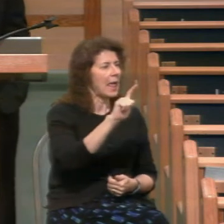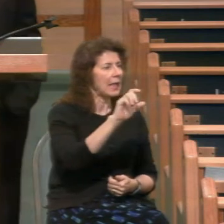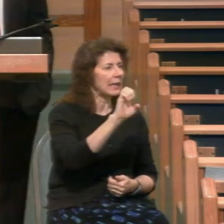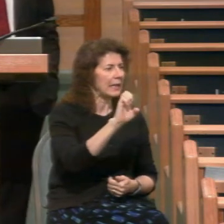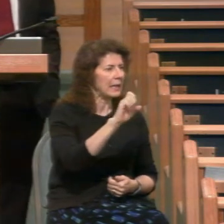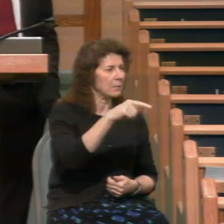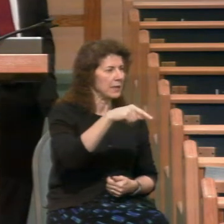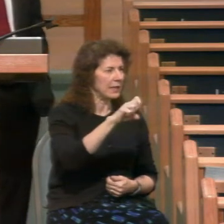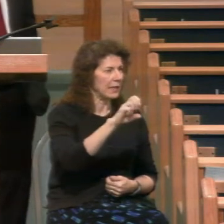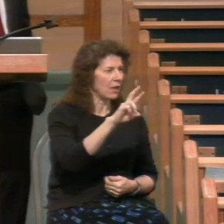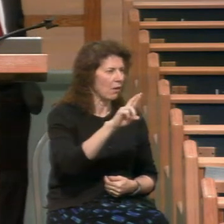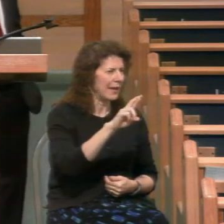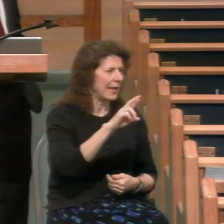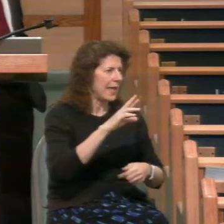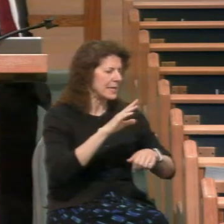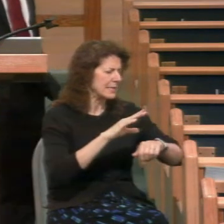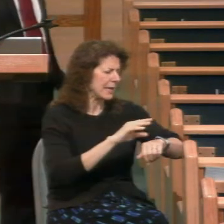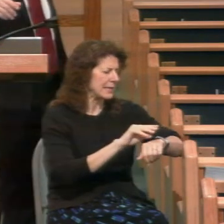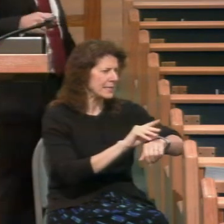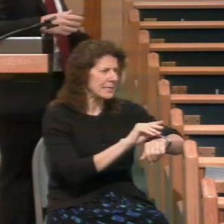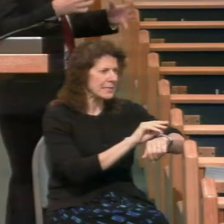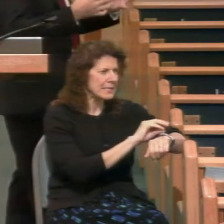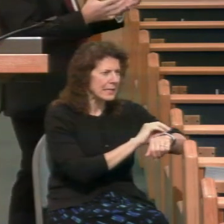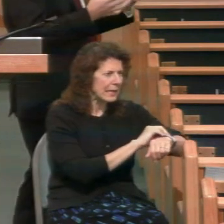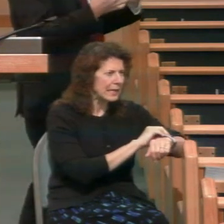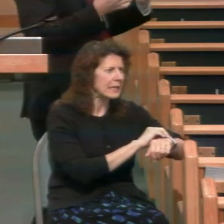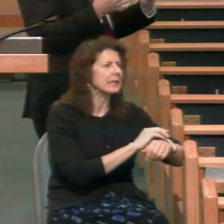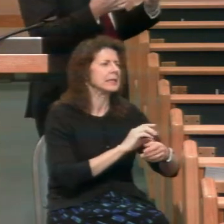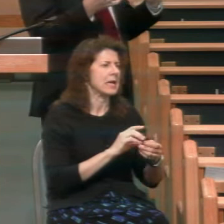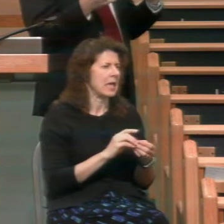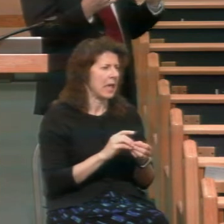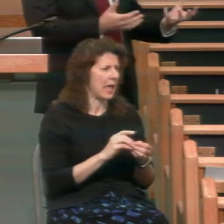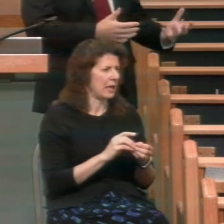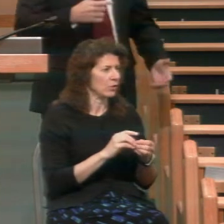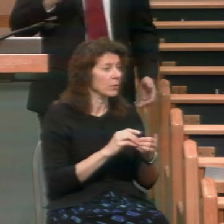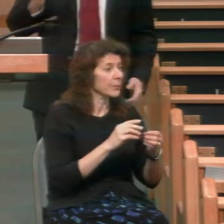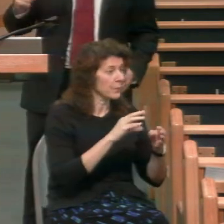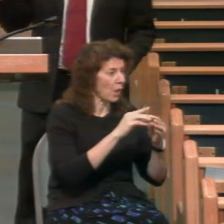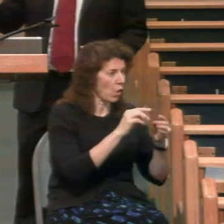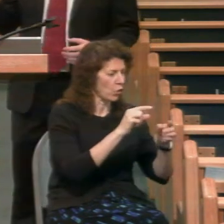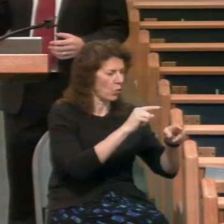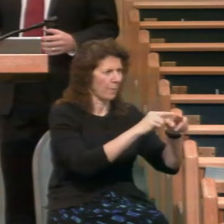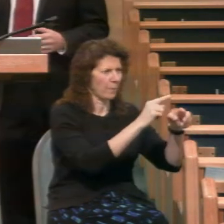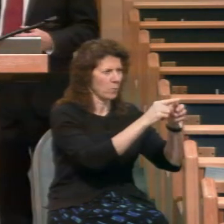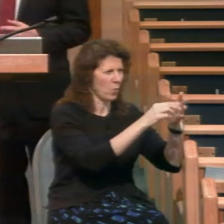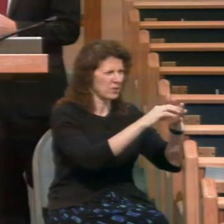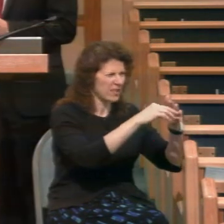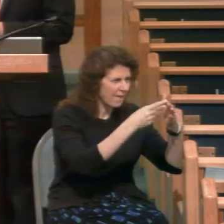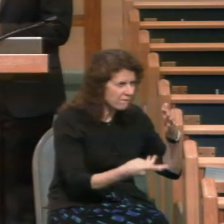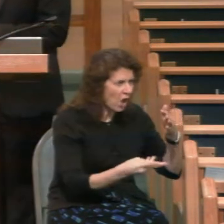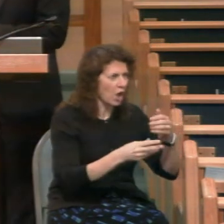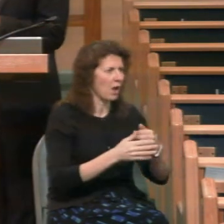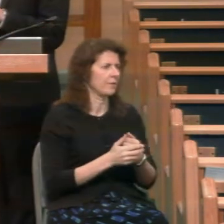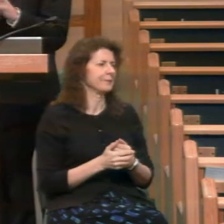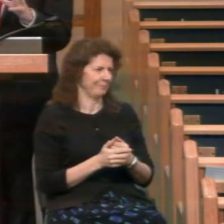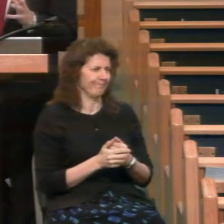Exactly. So here's the voice of a child. Out of the voice of babes comes this message. There's a prophet in Israel that could